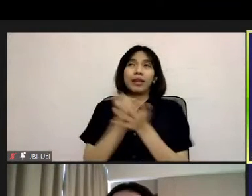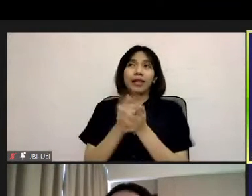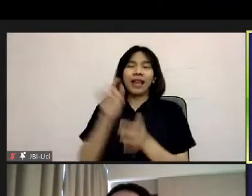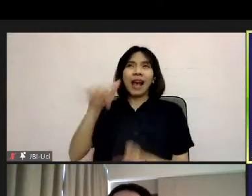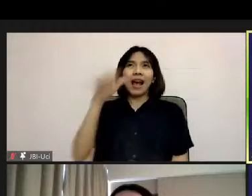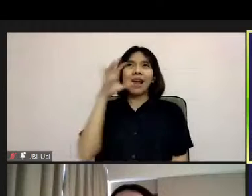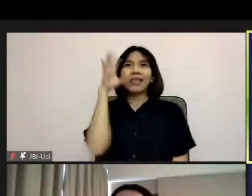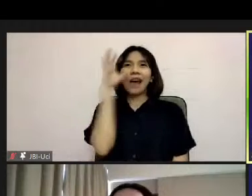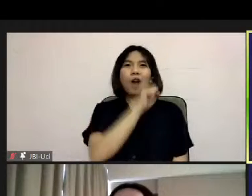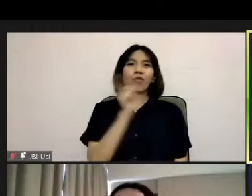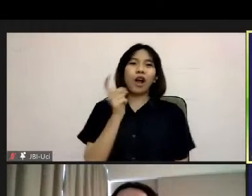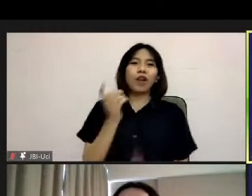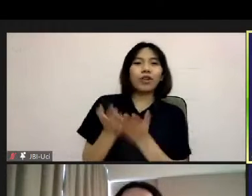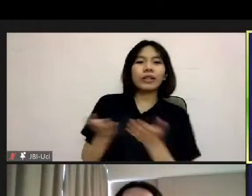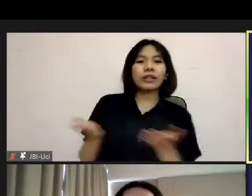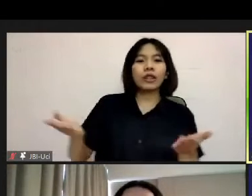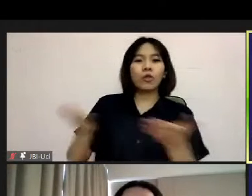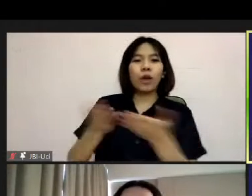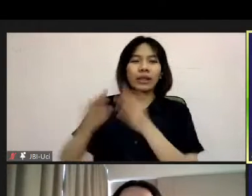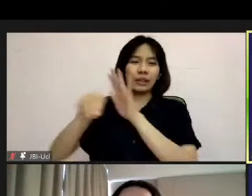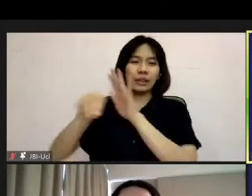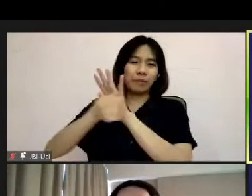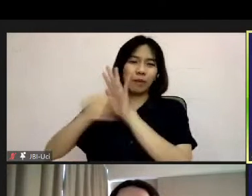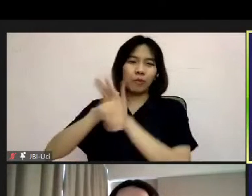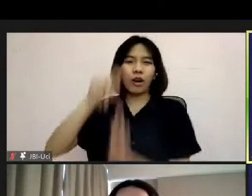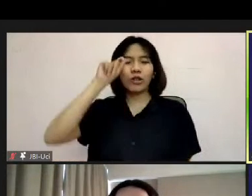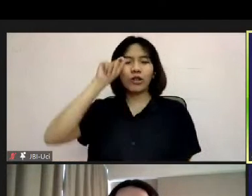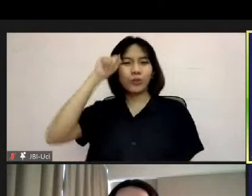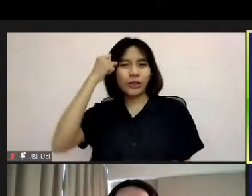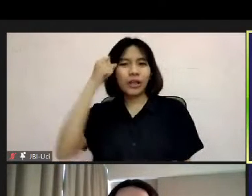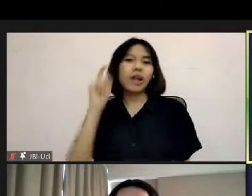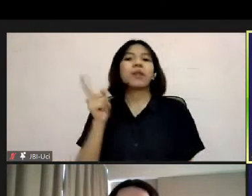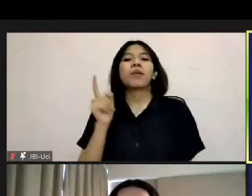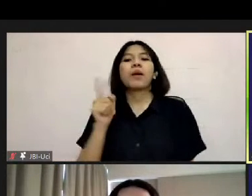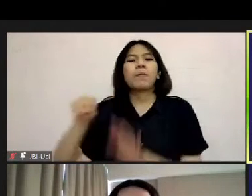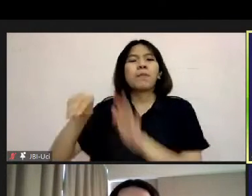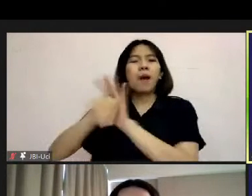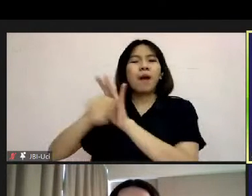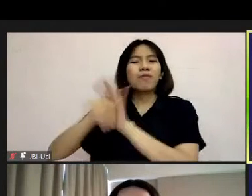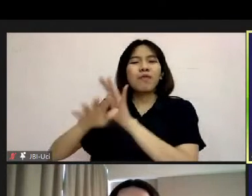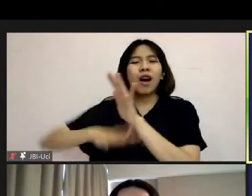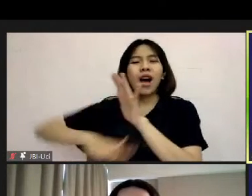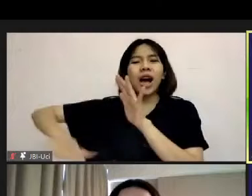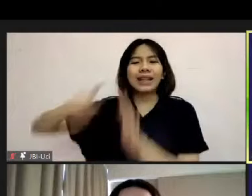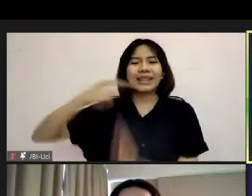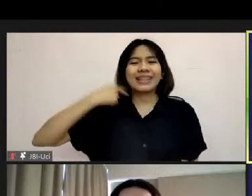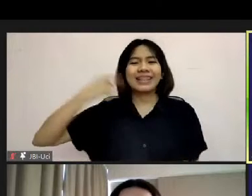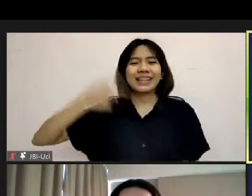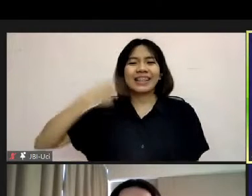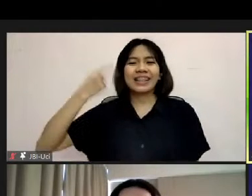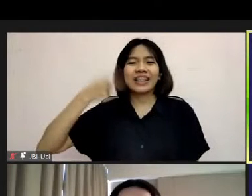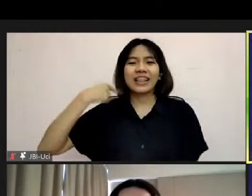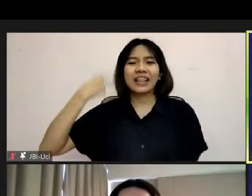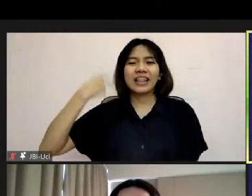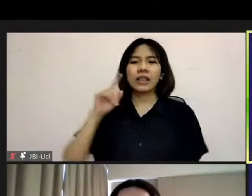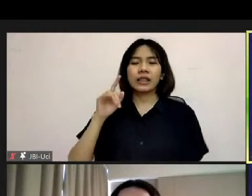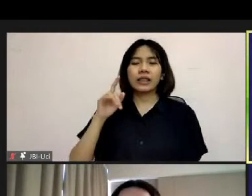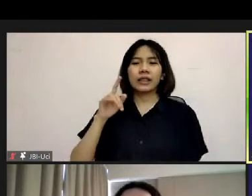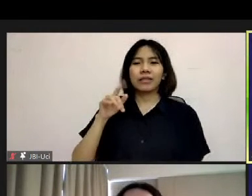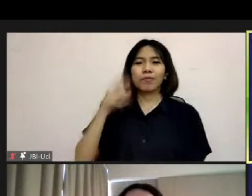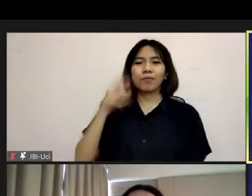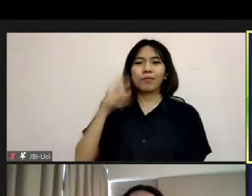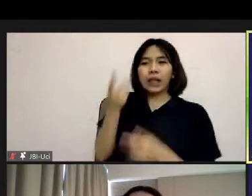really complicated, right? Because Papua is the area which experience